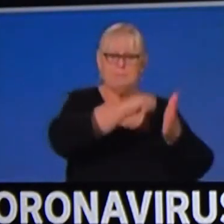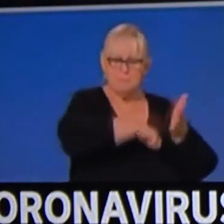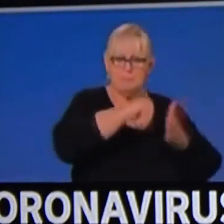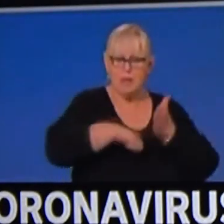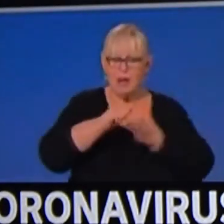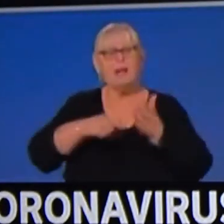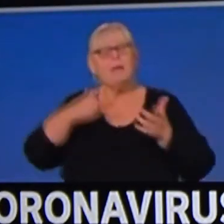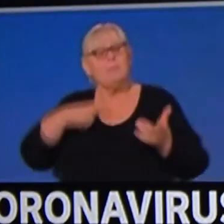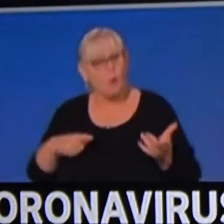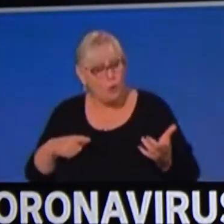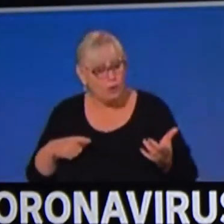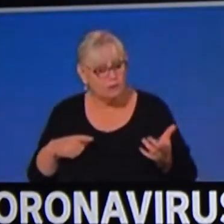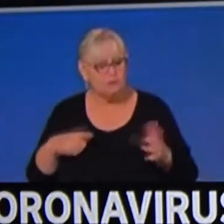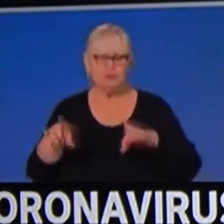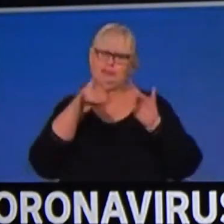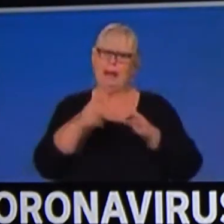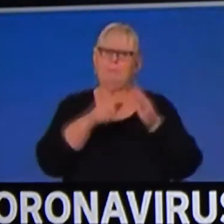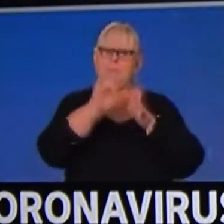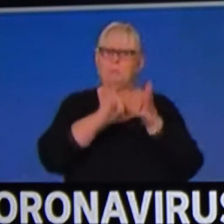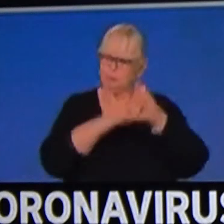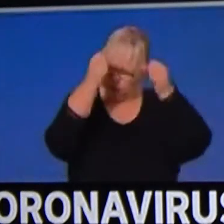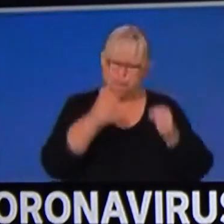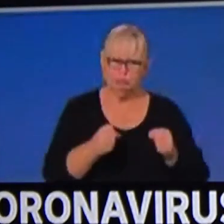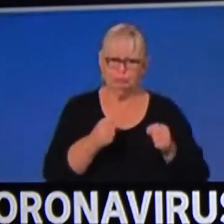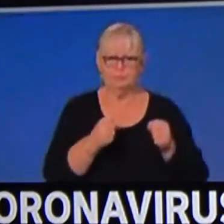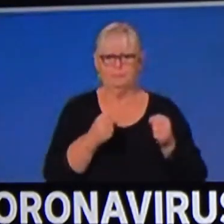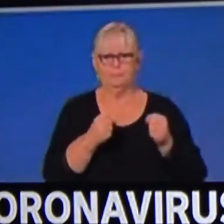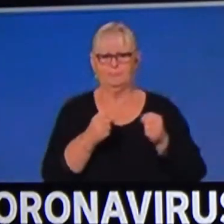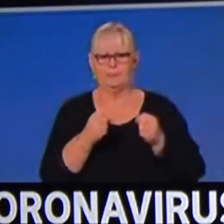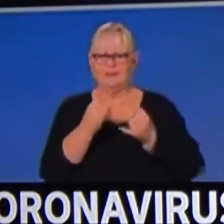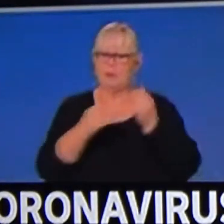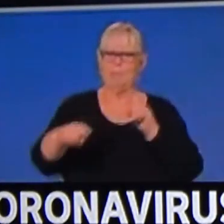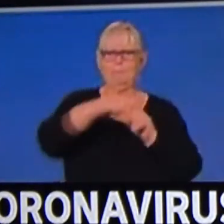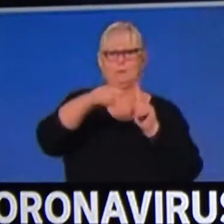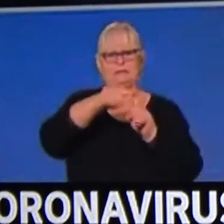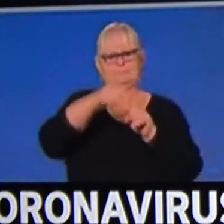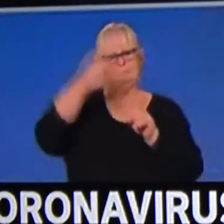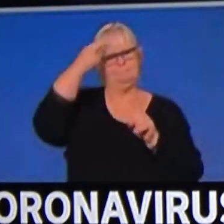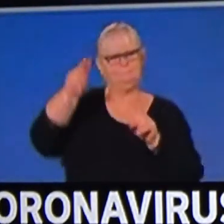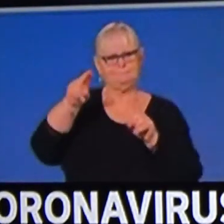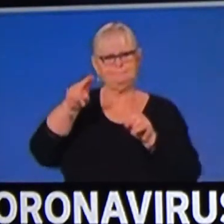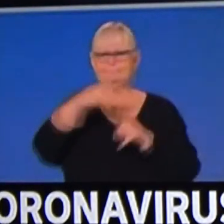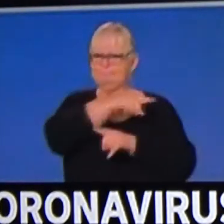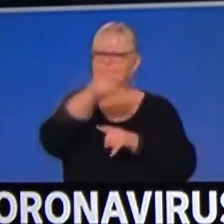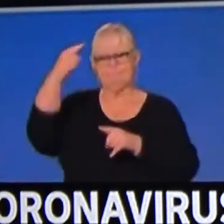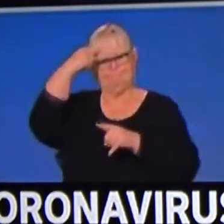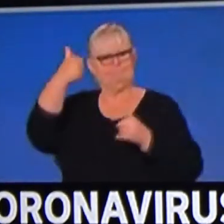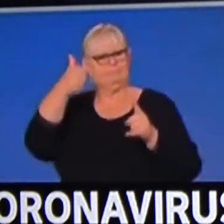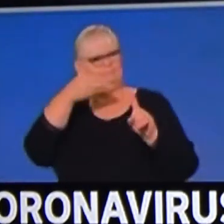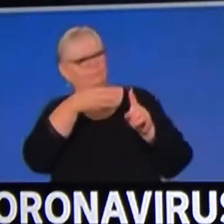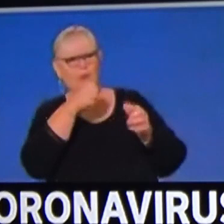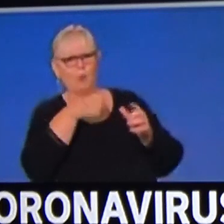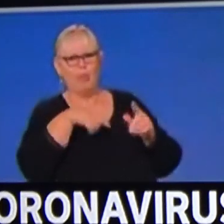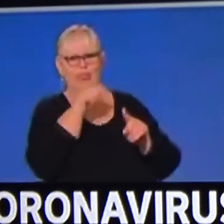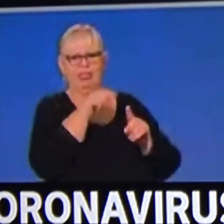relative strength and the relative positive impression that markets have in relation to